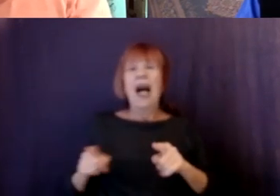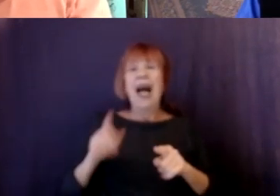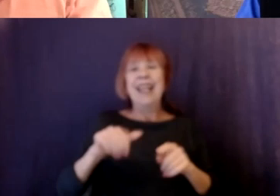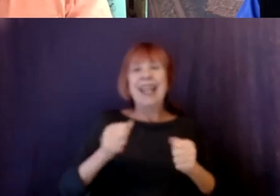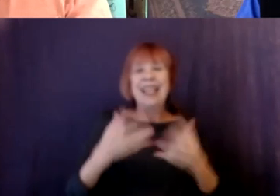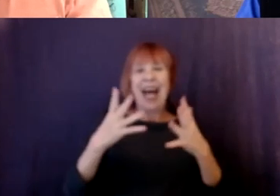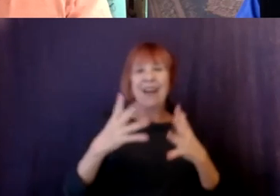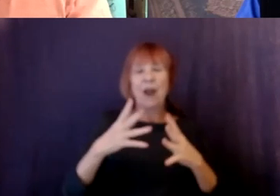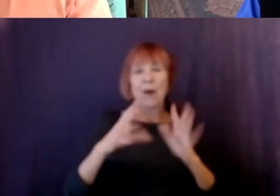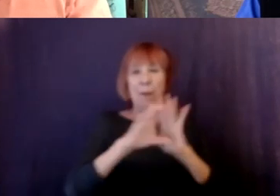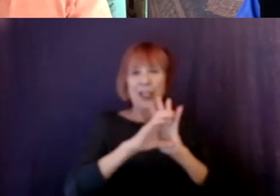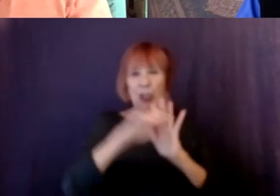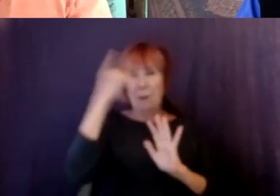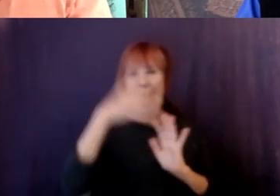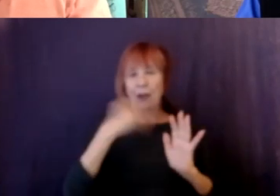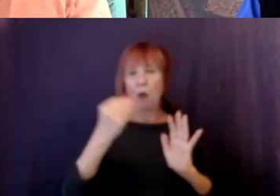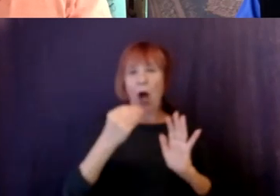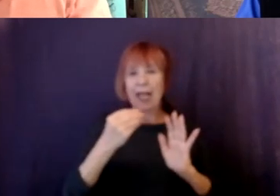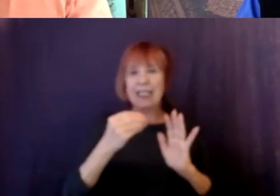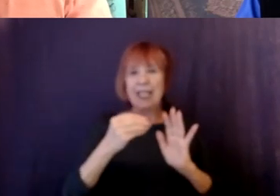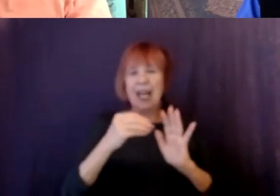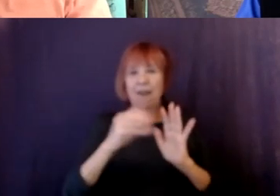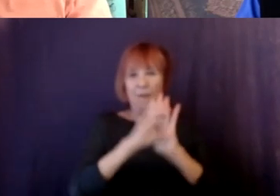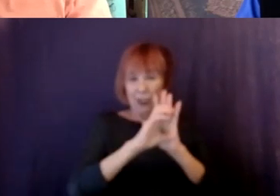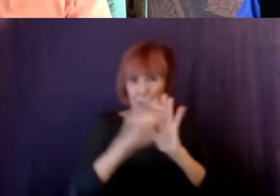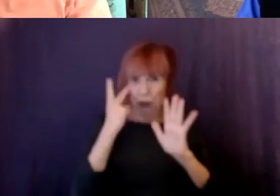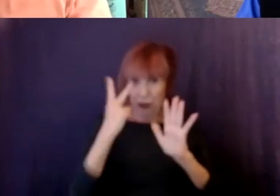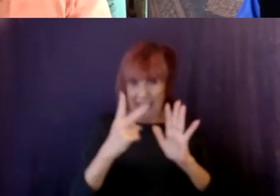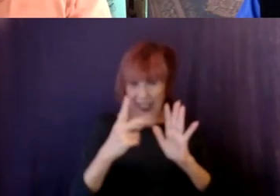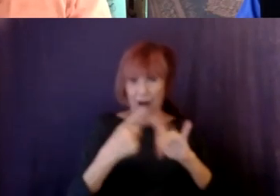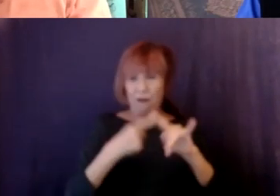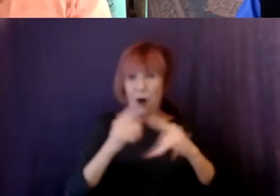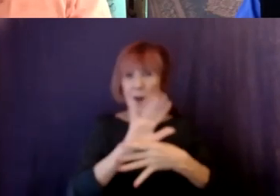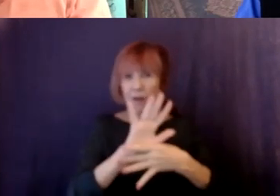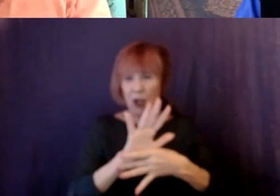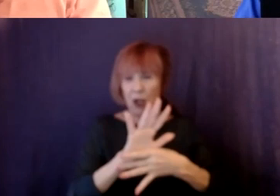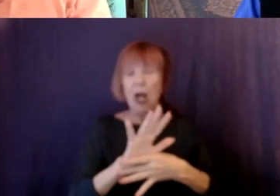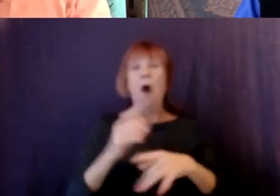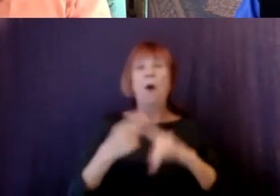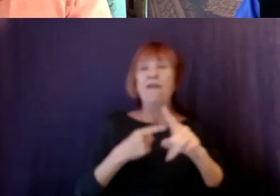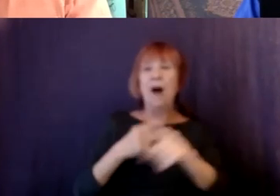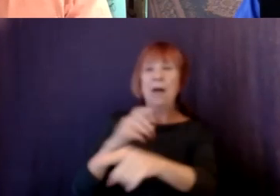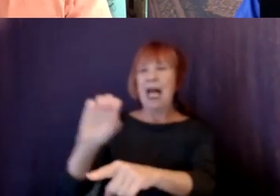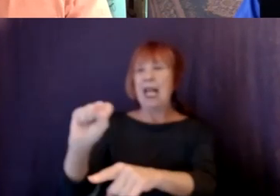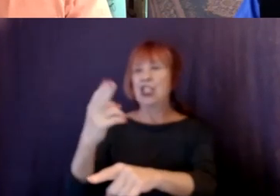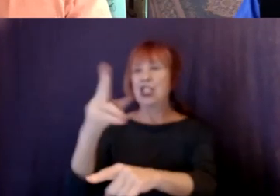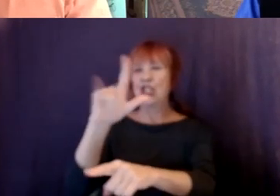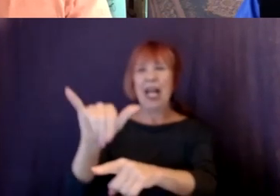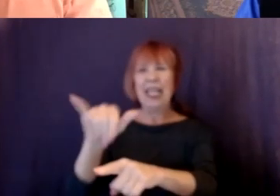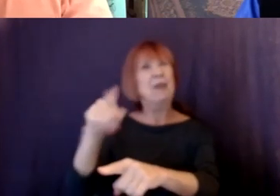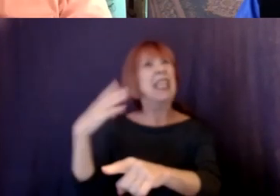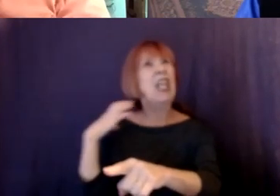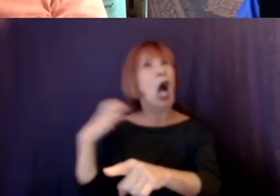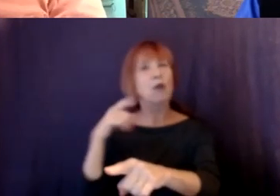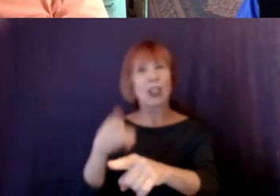film, Shelley Coy, one of the counselors, had that stuff at his place. Yeah. And then, oh